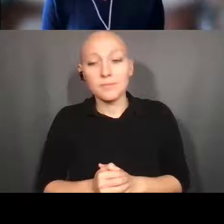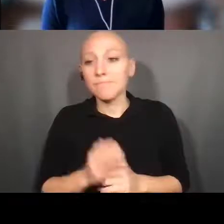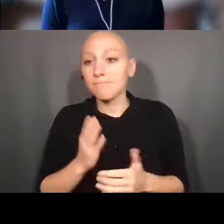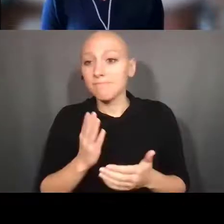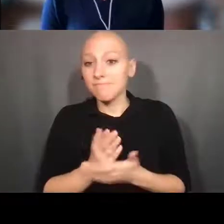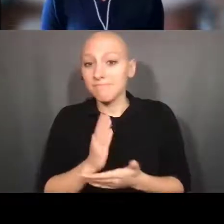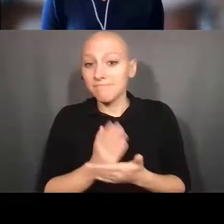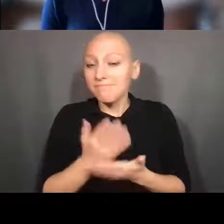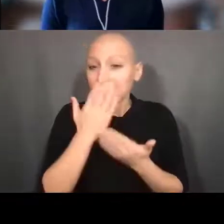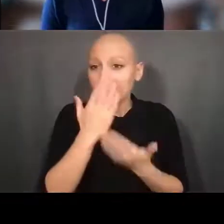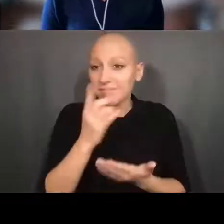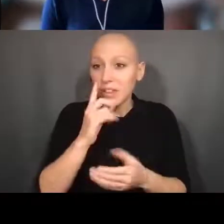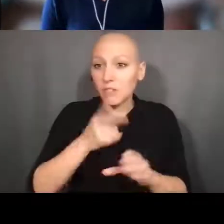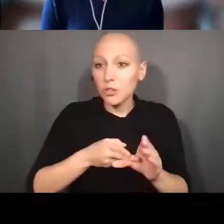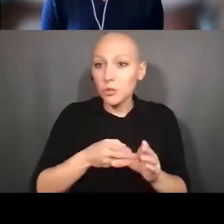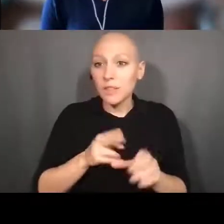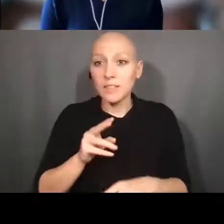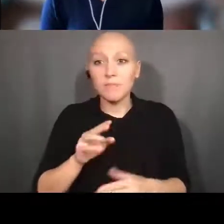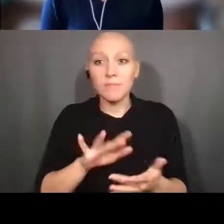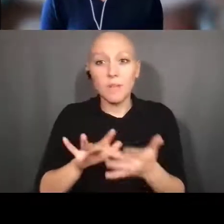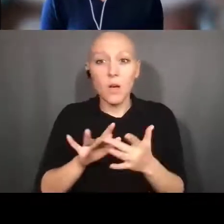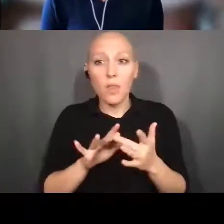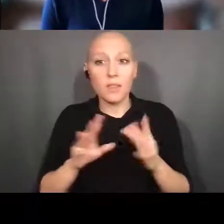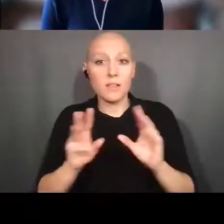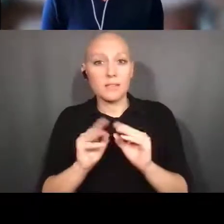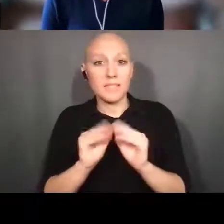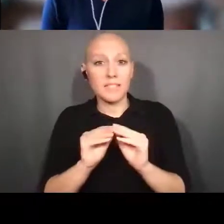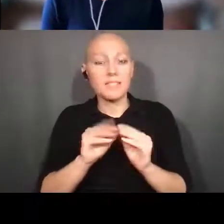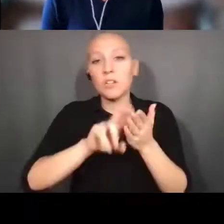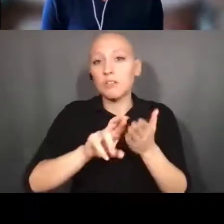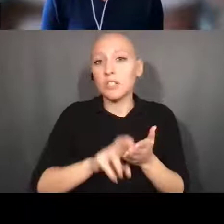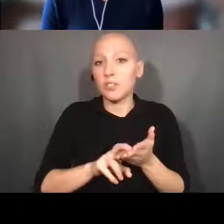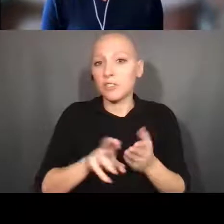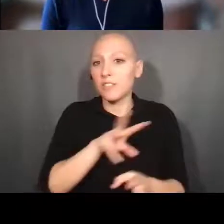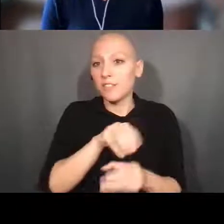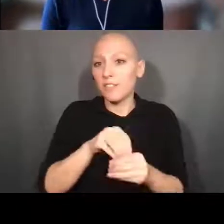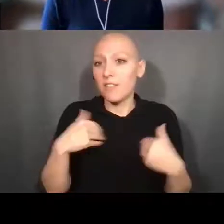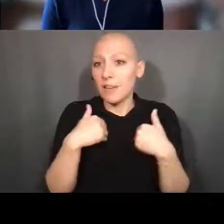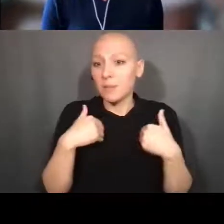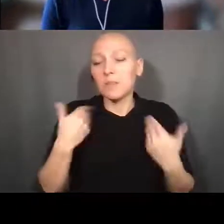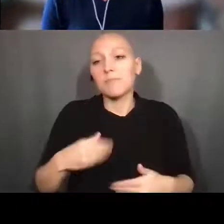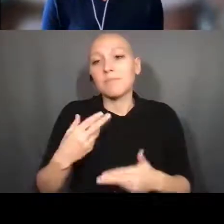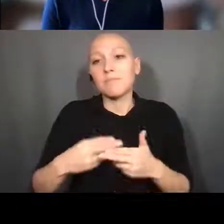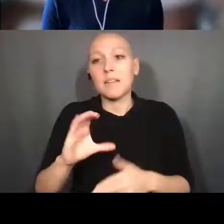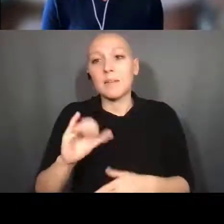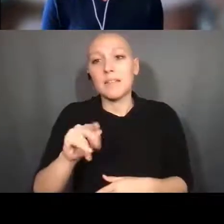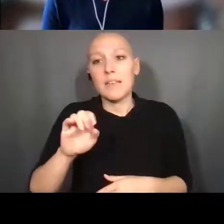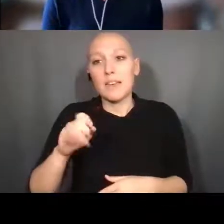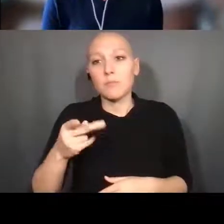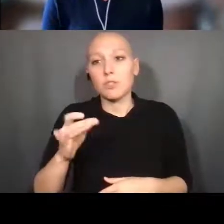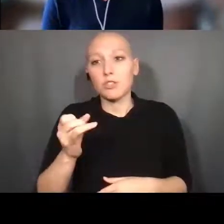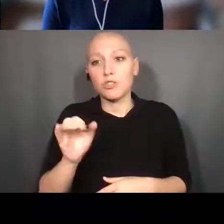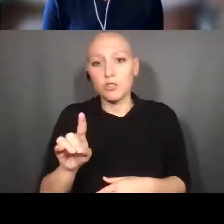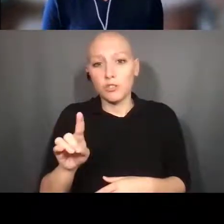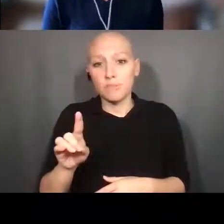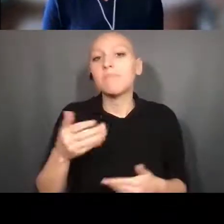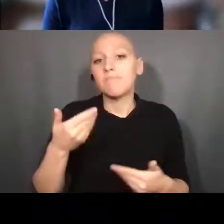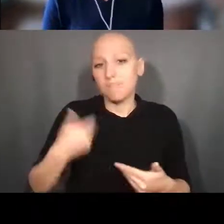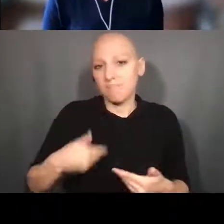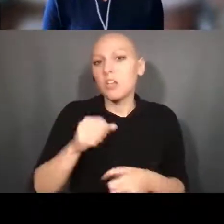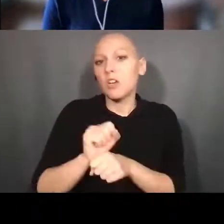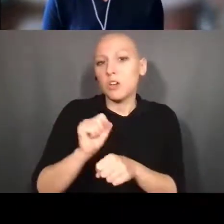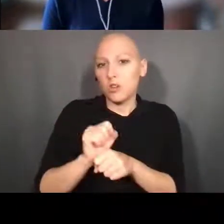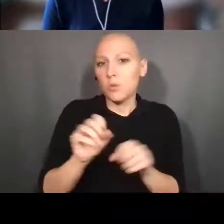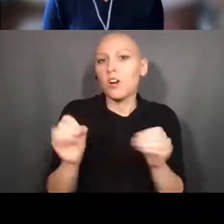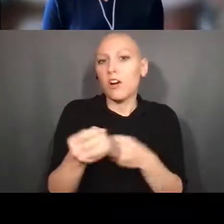Thank you for joining this webinar, Research Involving Animals. My name is Kate Pritchard, and I'm an Animal Welfare Program Specialist in the NIH Office of Laboratory Animal